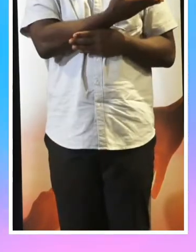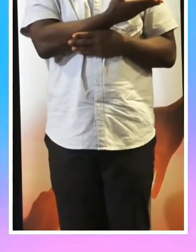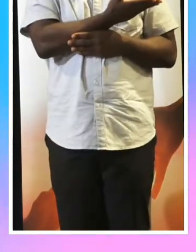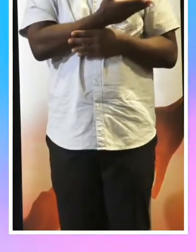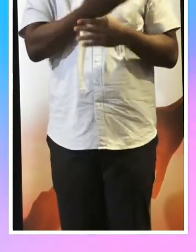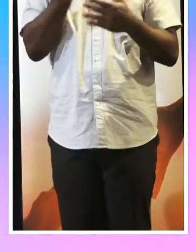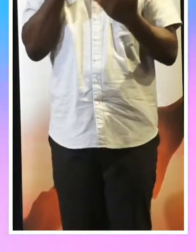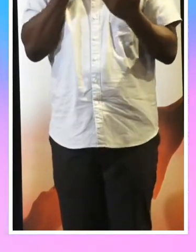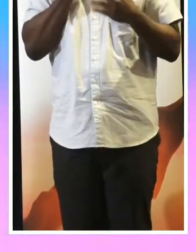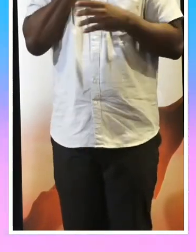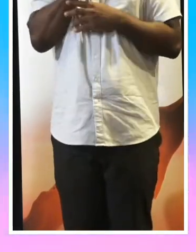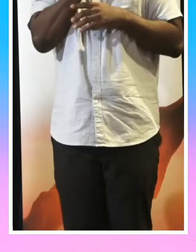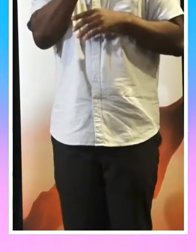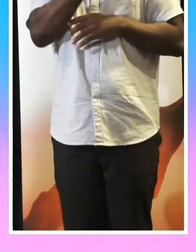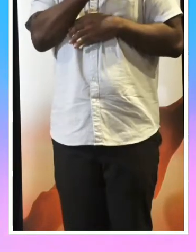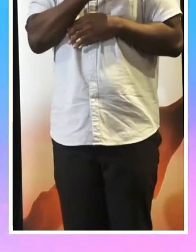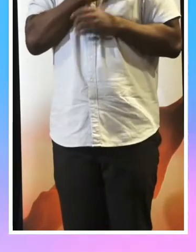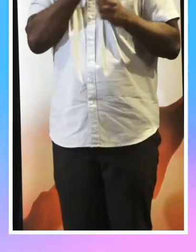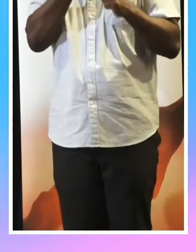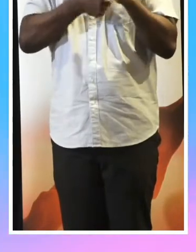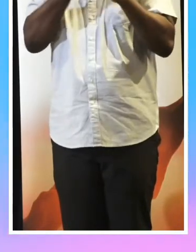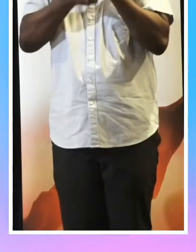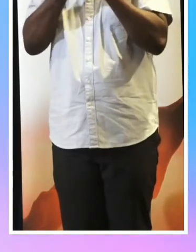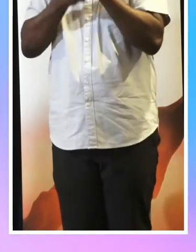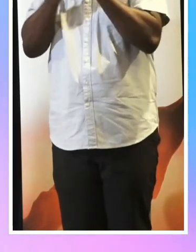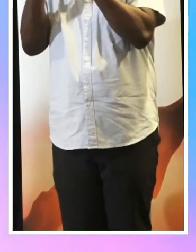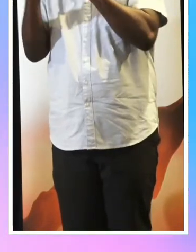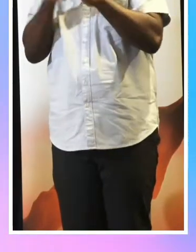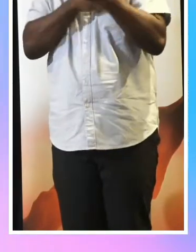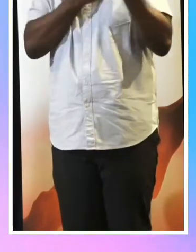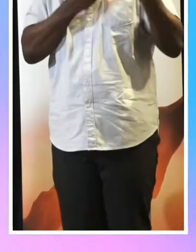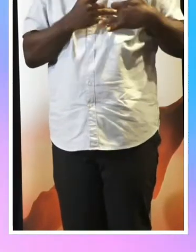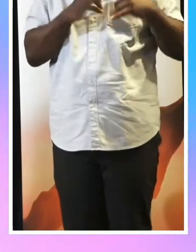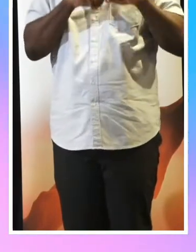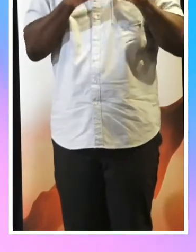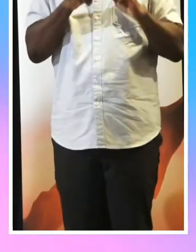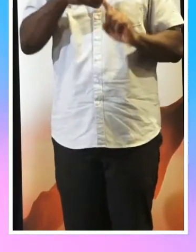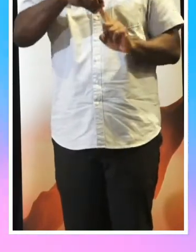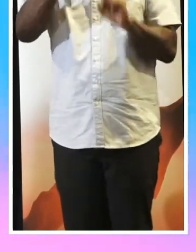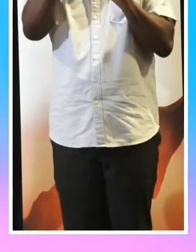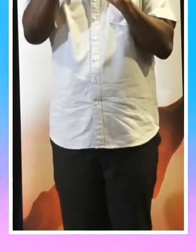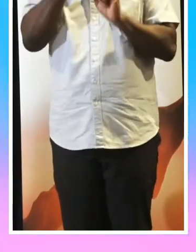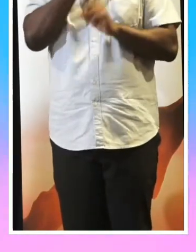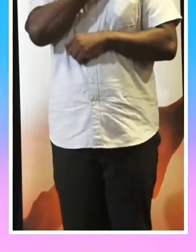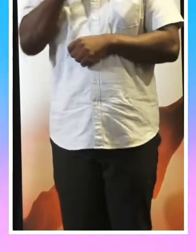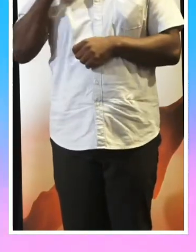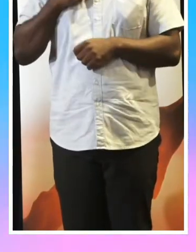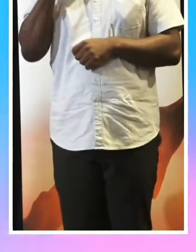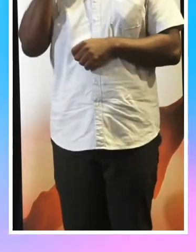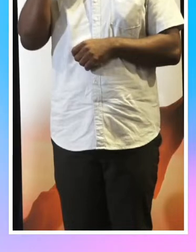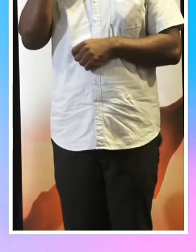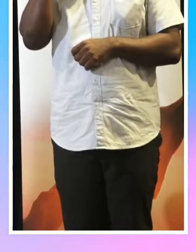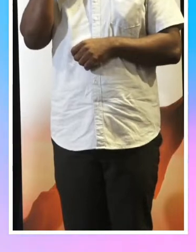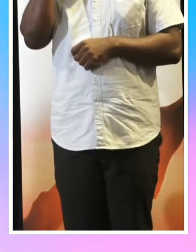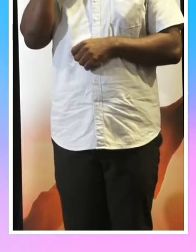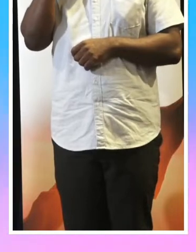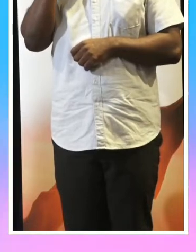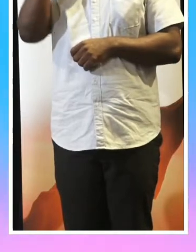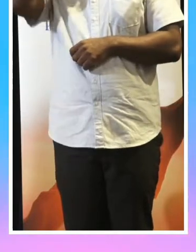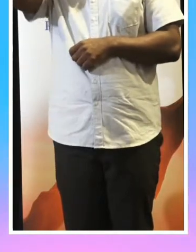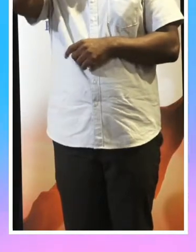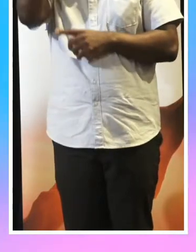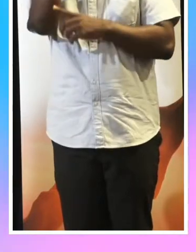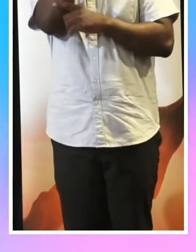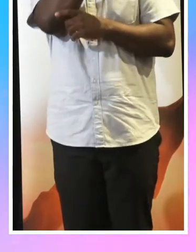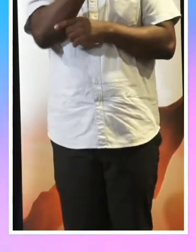powerfully to everyone in this audience, but specifically Senator Boyce, as he shares his story. Father God,